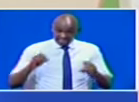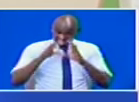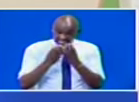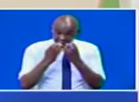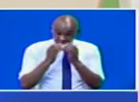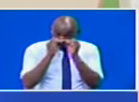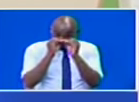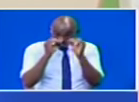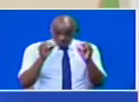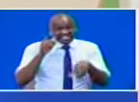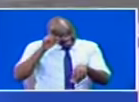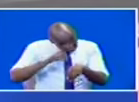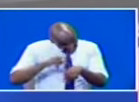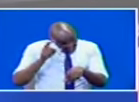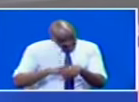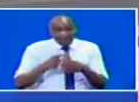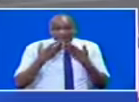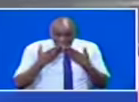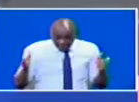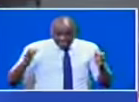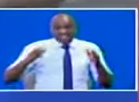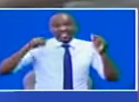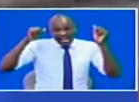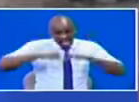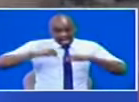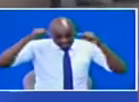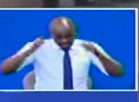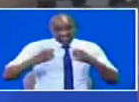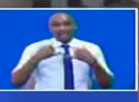class only after a comprehensive collective bargaining